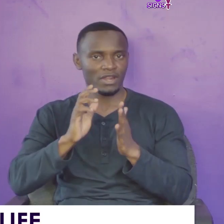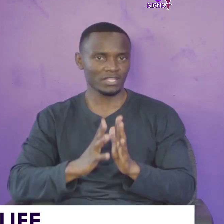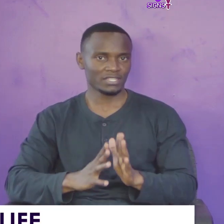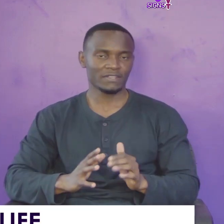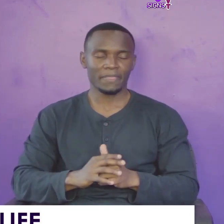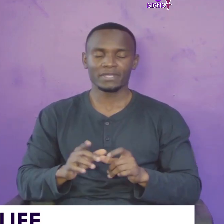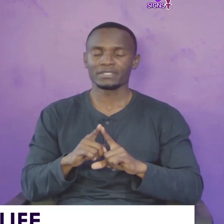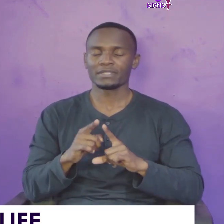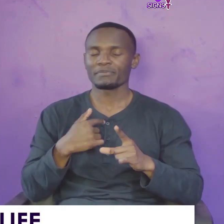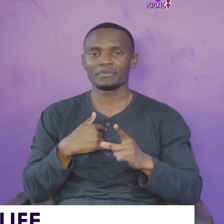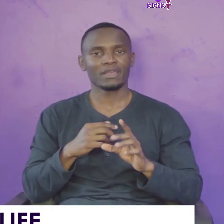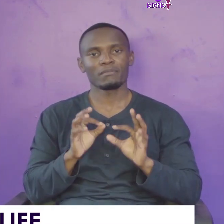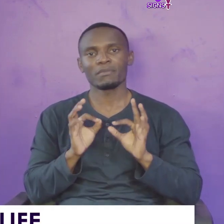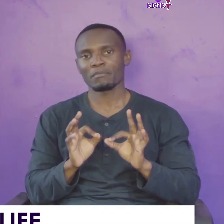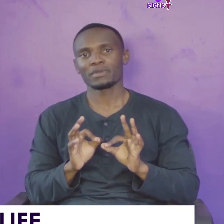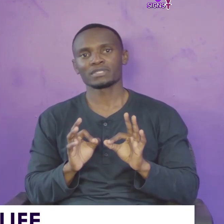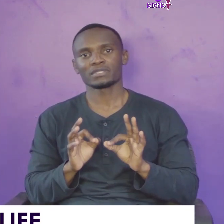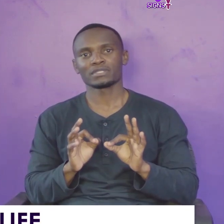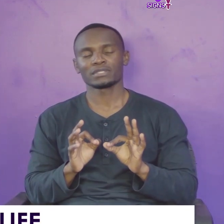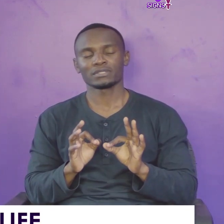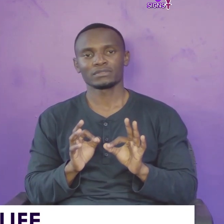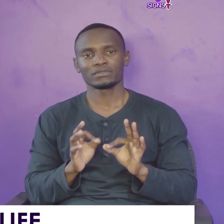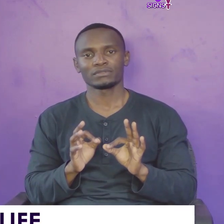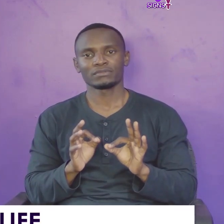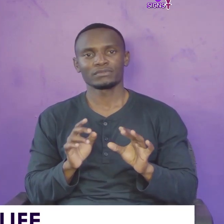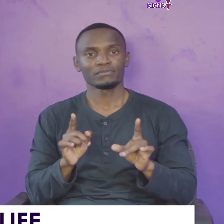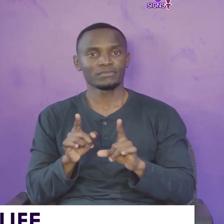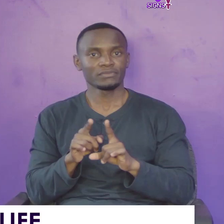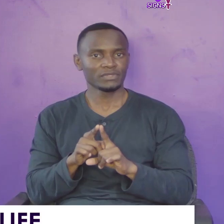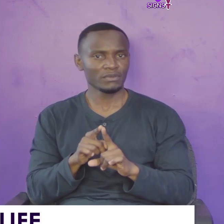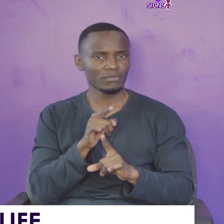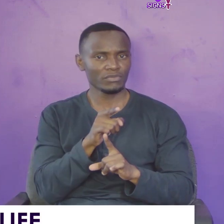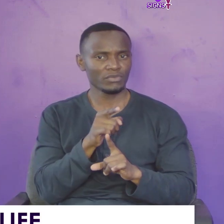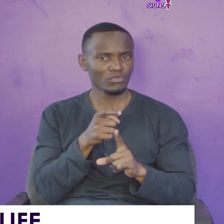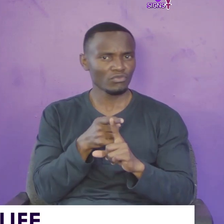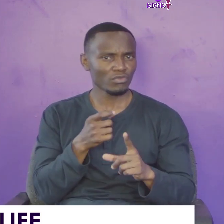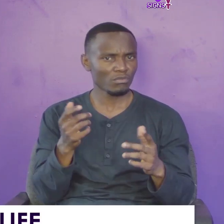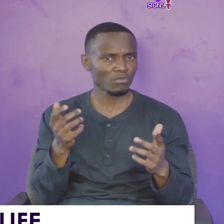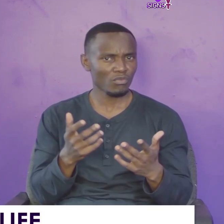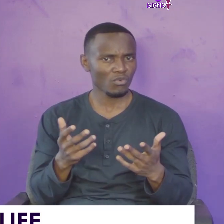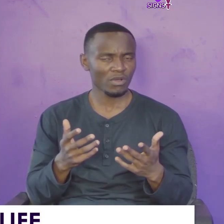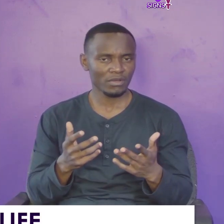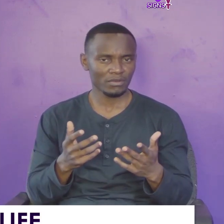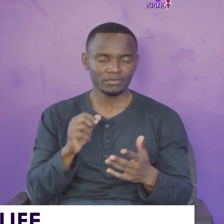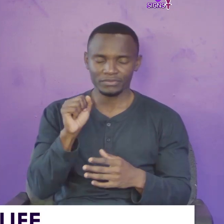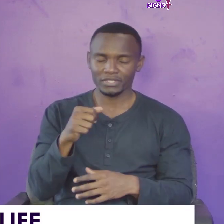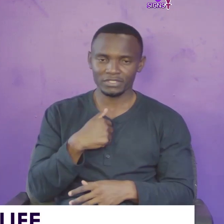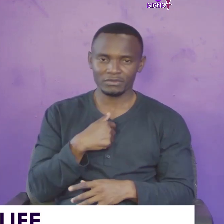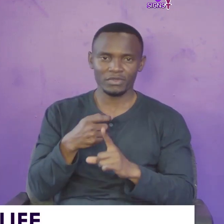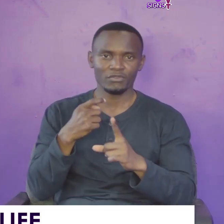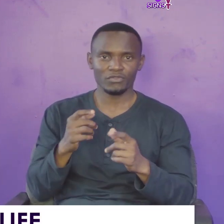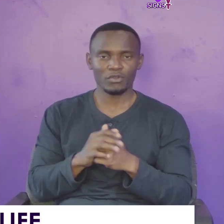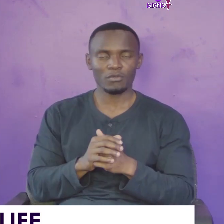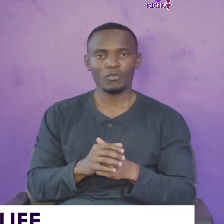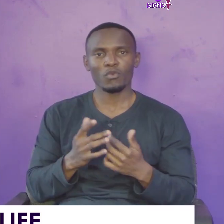I gave you where you come from without knowing. Are you from there? Yes, yes. I'm You're from Nyandarua. You're proudly. from Nyandarua?